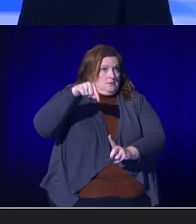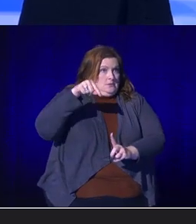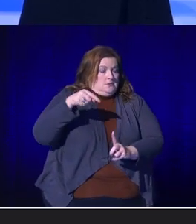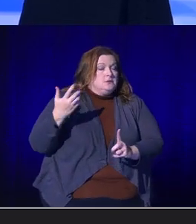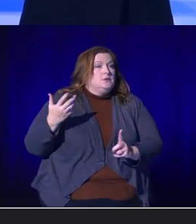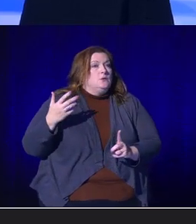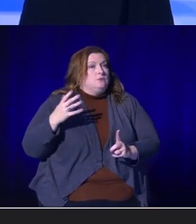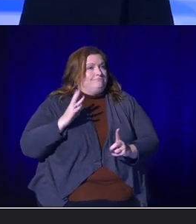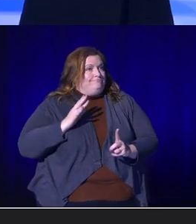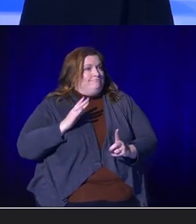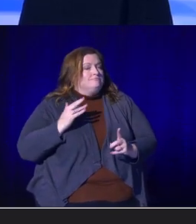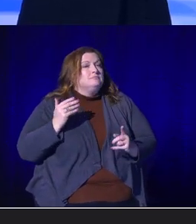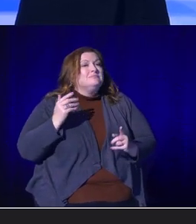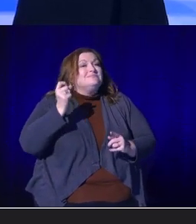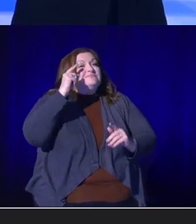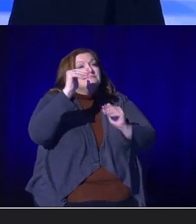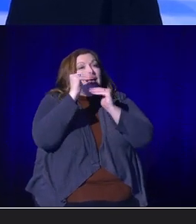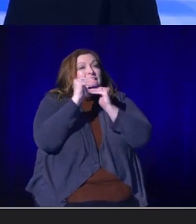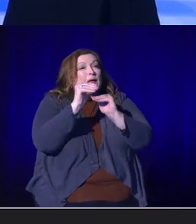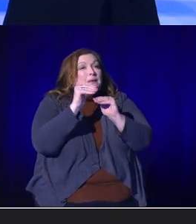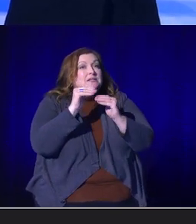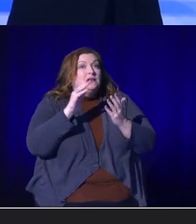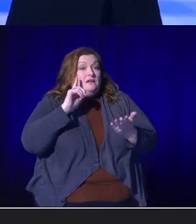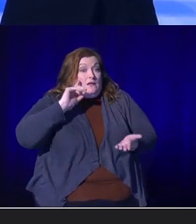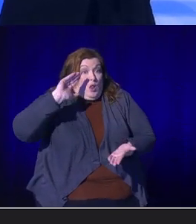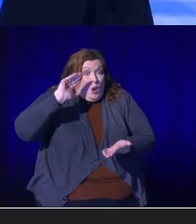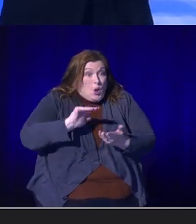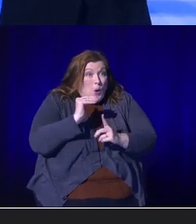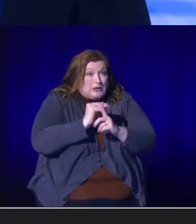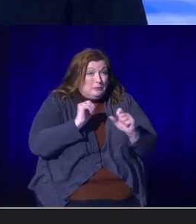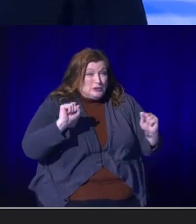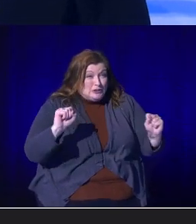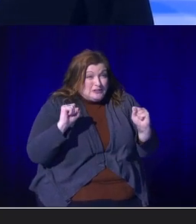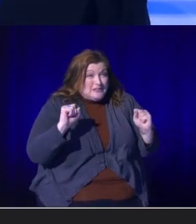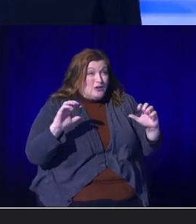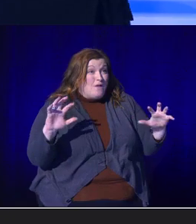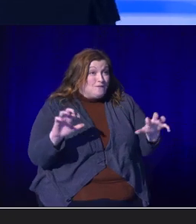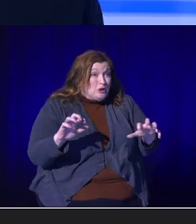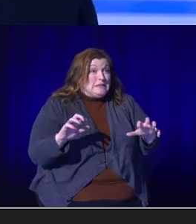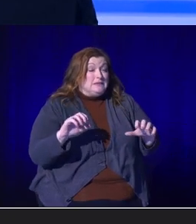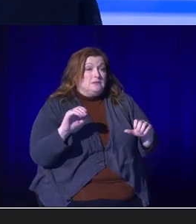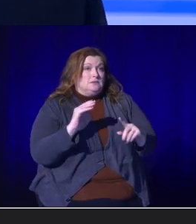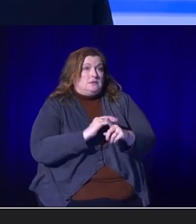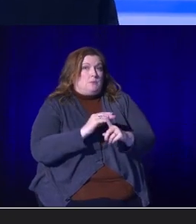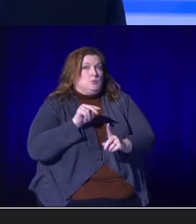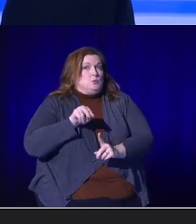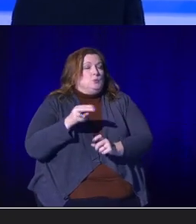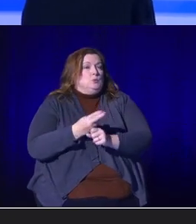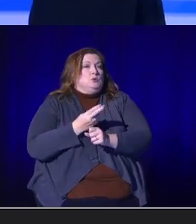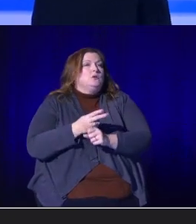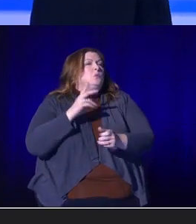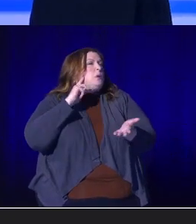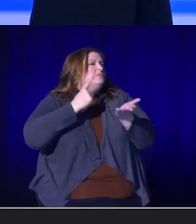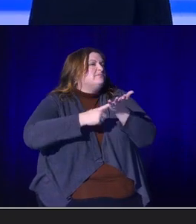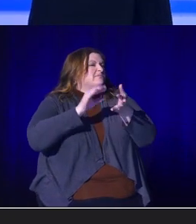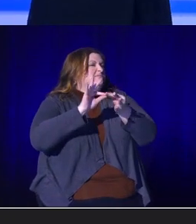in a very limited capacity and low temperature. And so we're going to talk a little bit about that throughout the presentation.